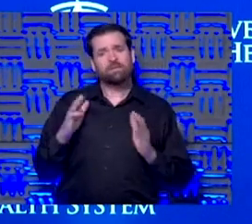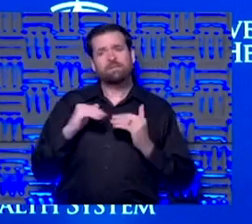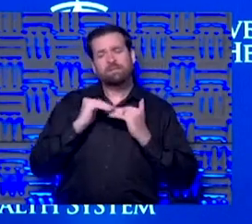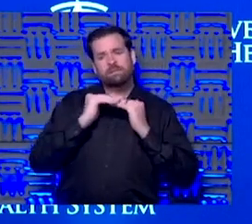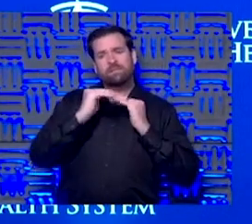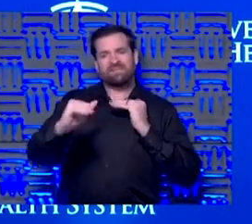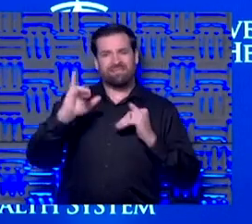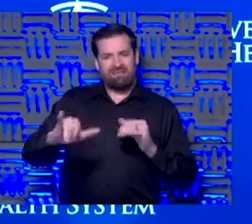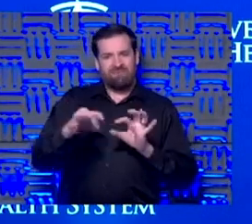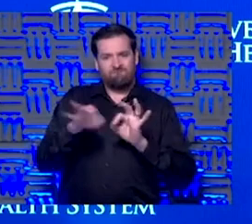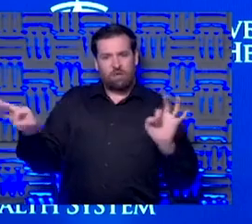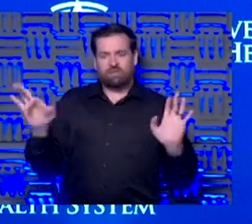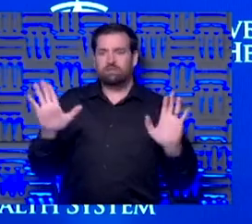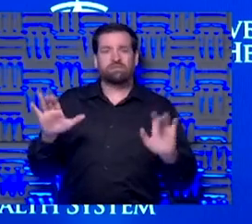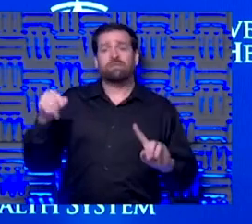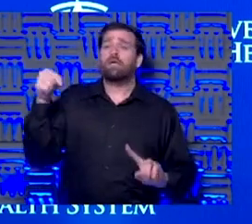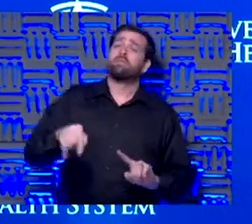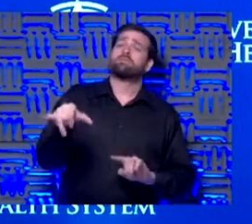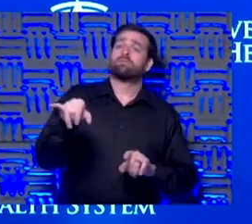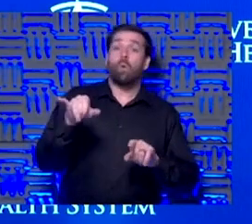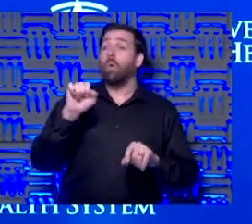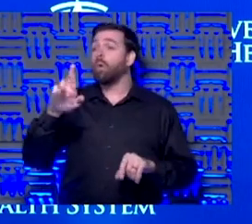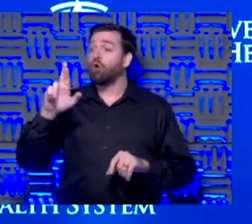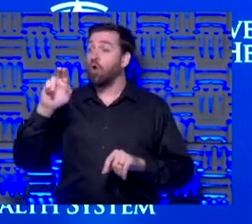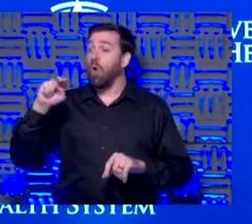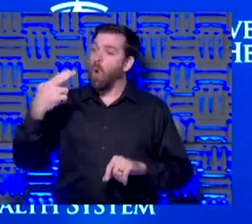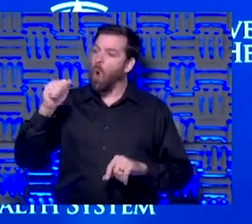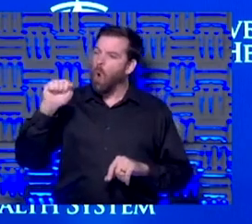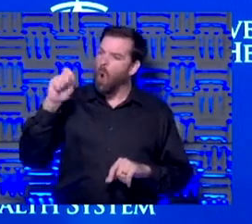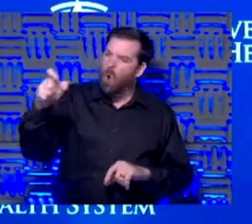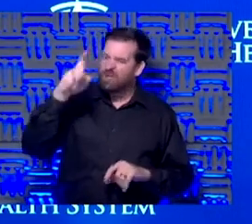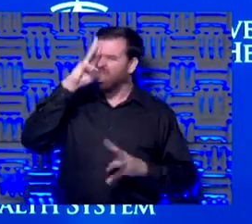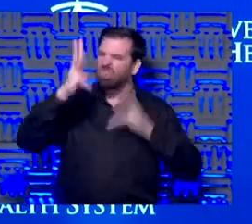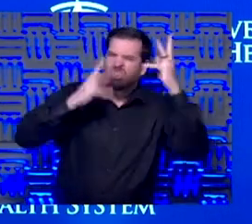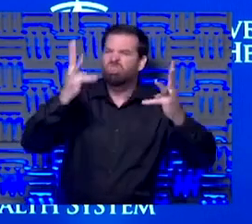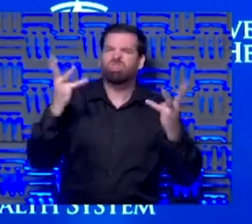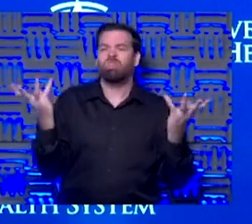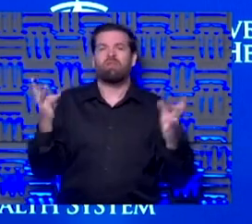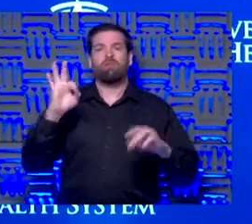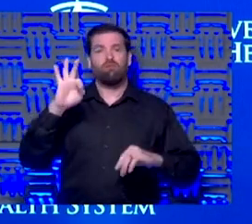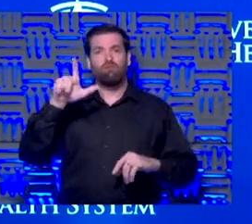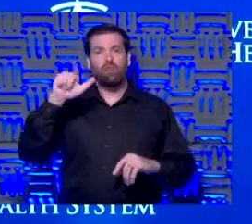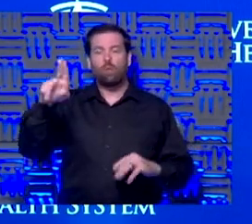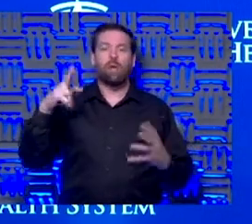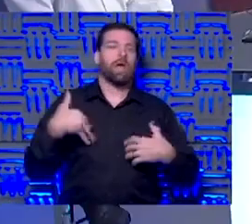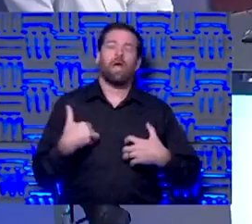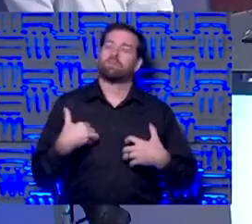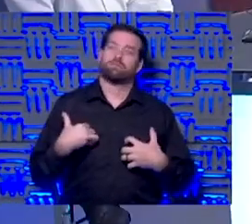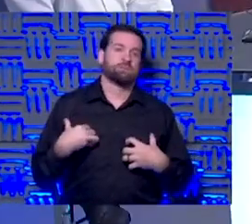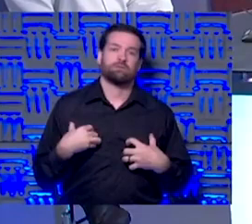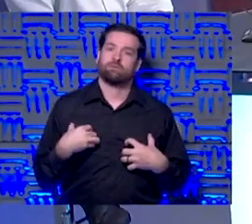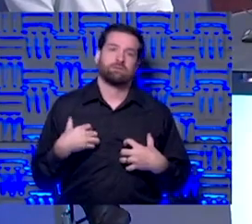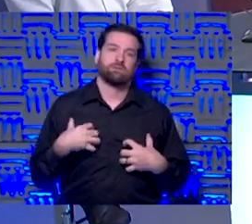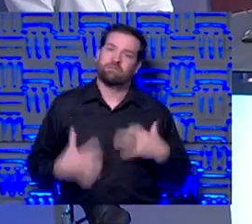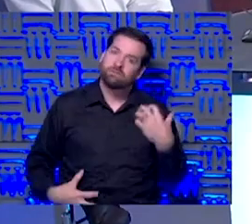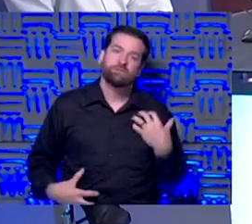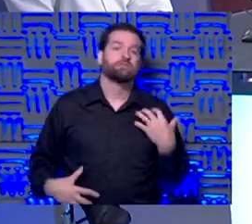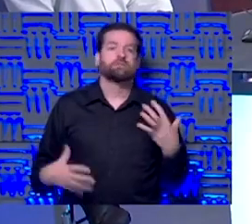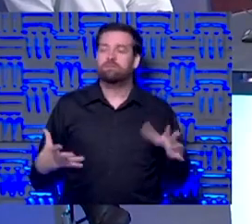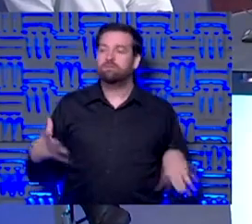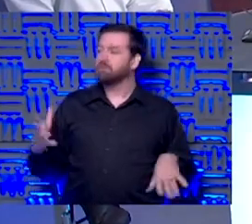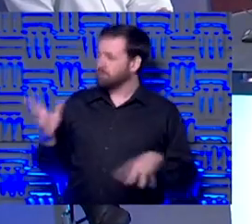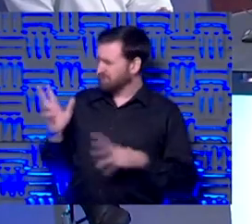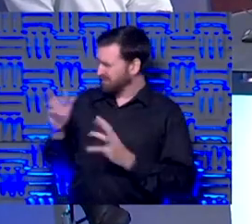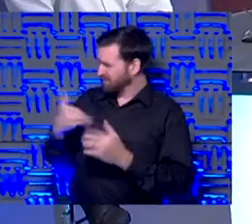that phrase, either it's a hoax or this is just the flu, make me want to scream a little bit. Yeah, as a doctor taking care of patients in